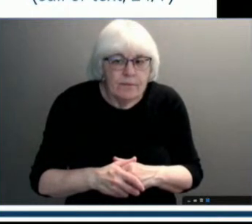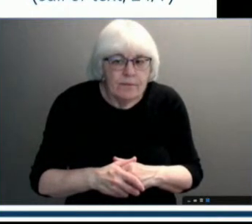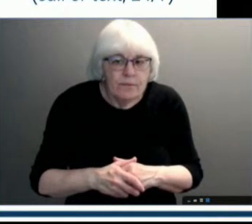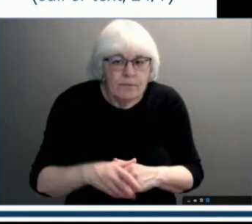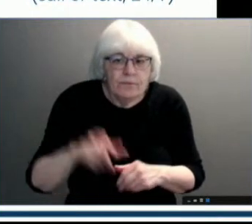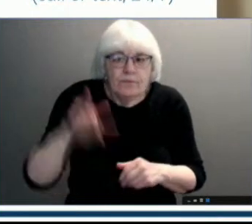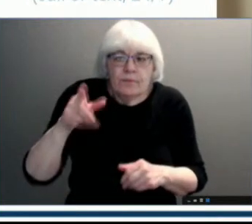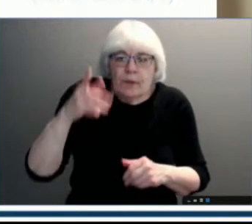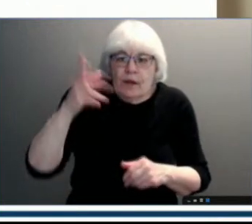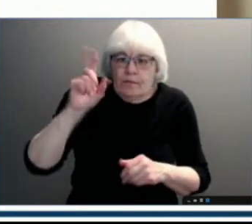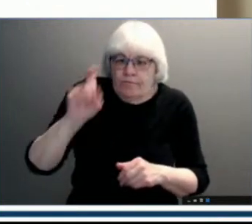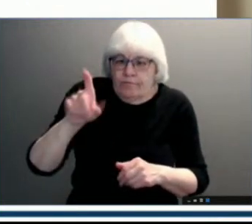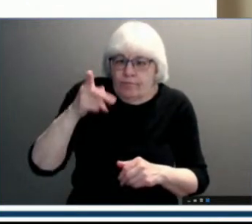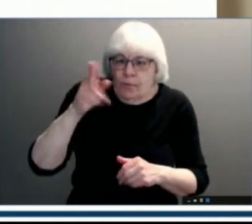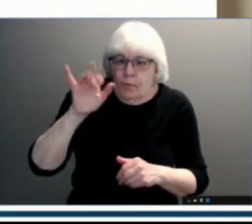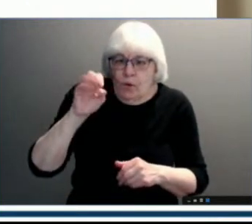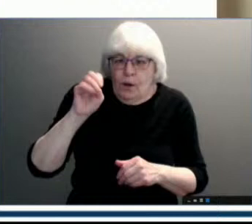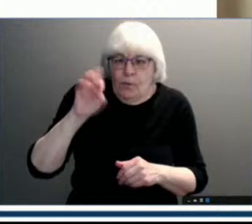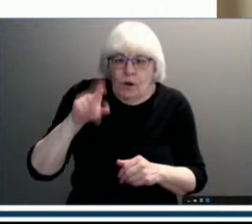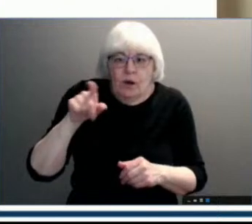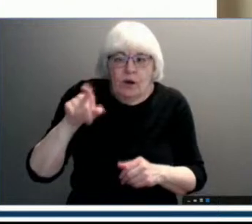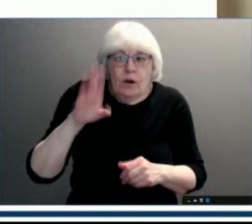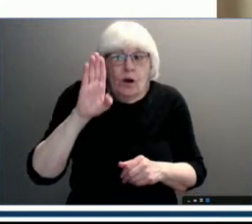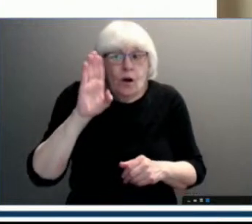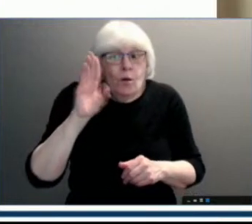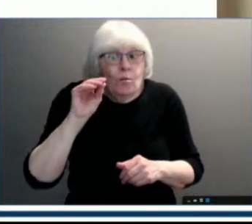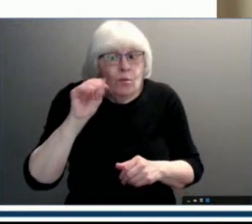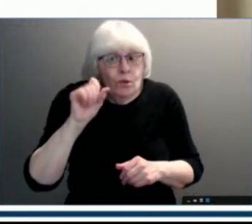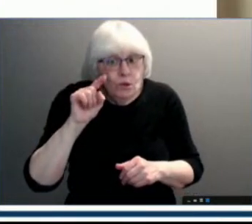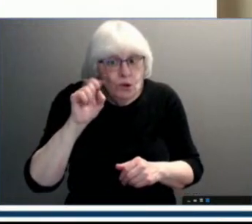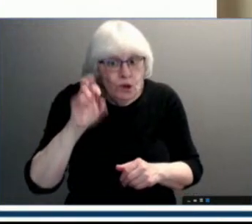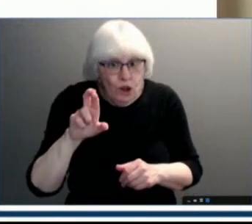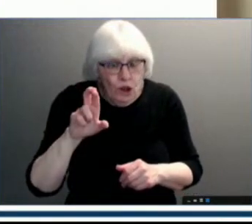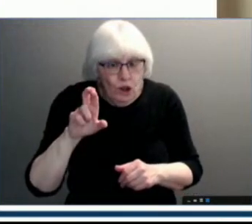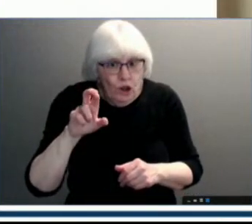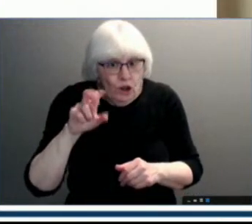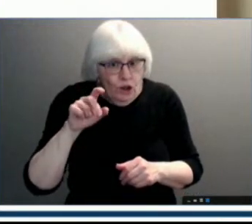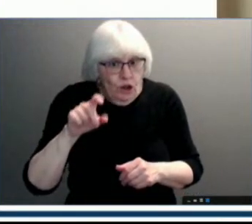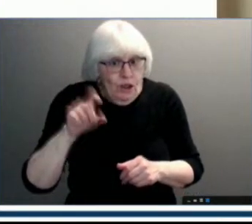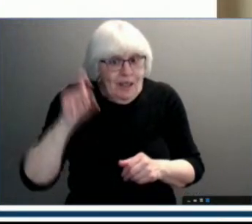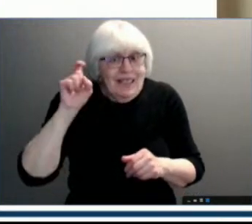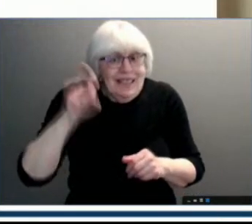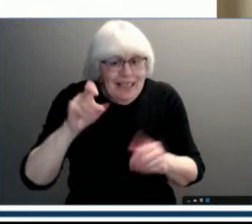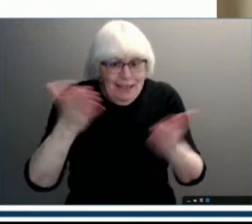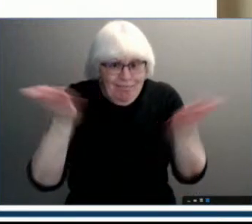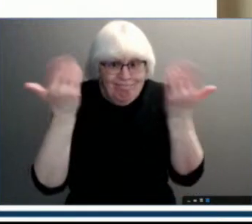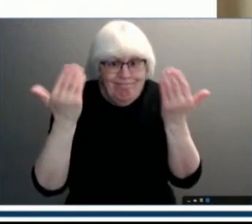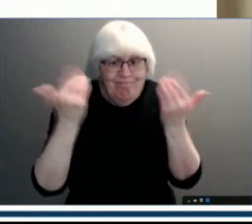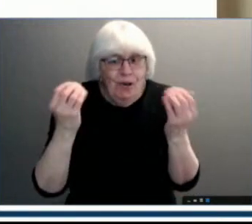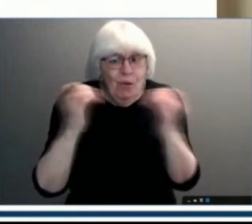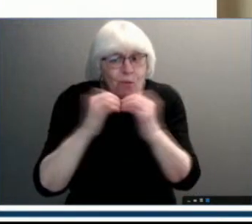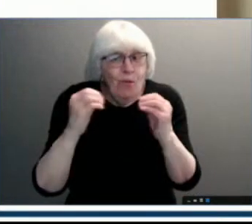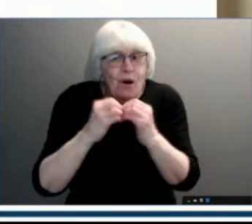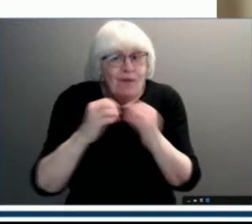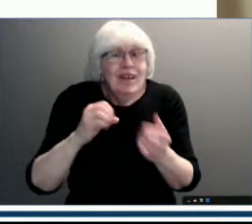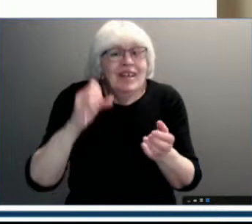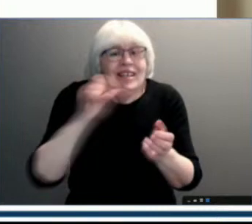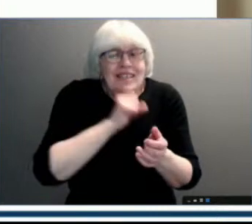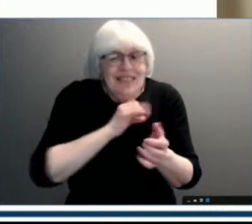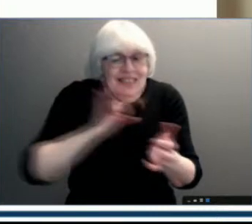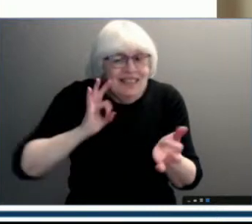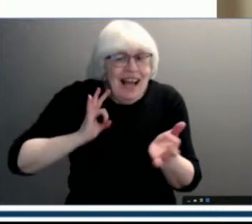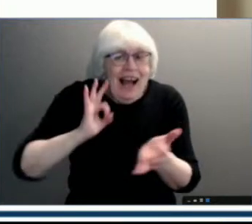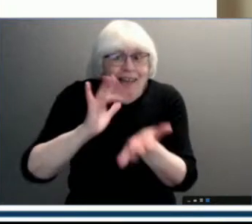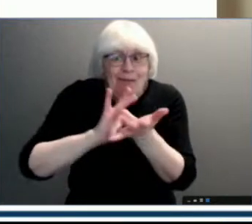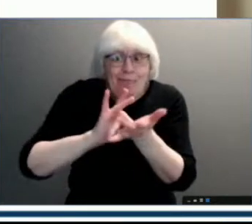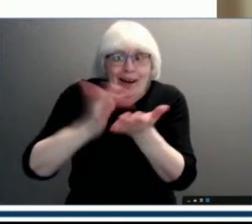issue with booster rollout, and you've made a call for retired medical staff. Do you expect that this will be enough to cover the needs? And have you looked at